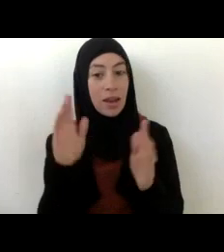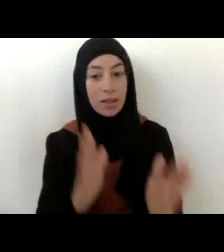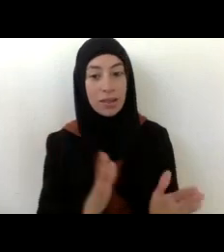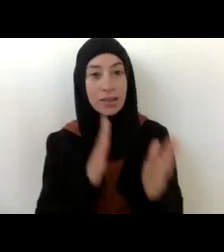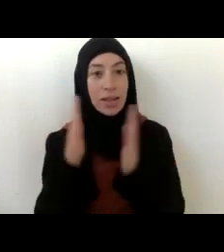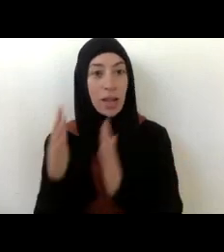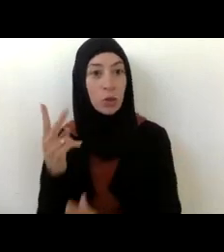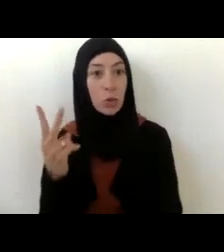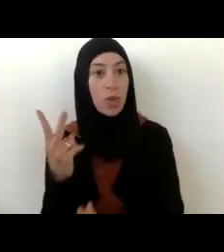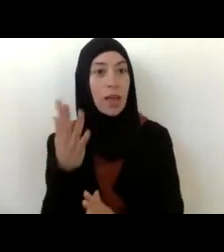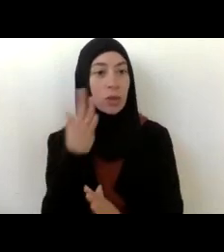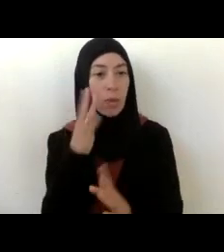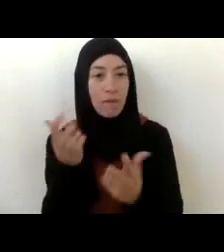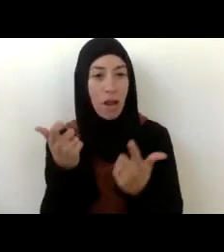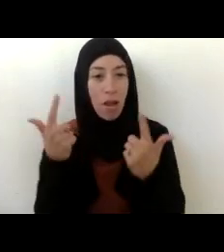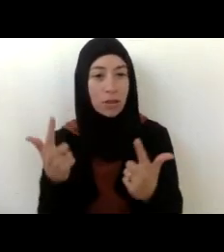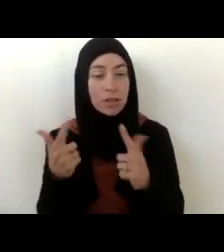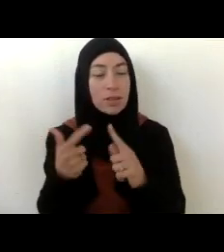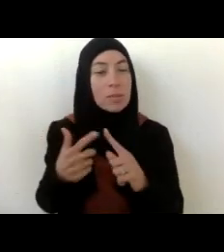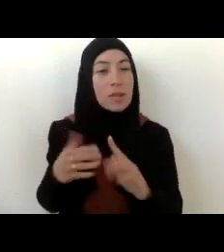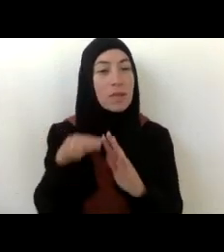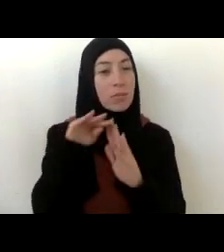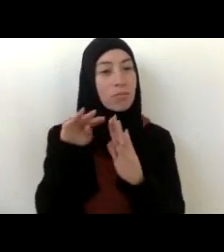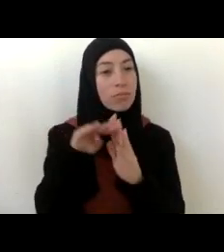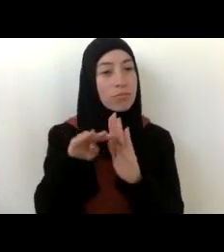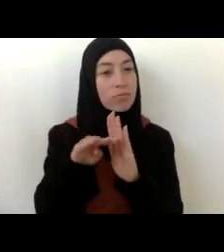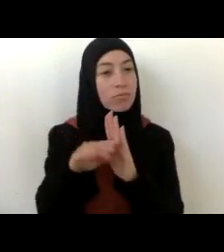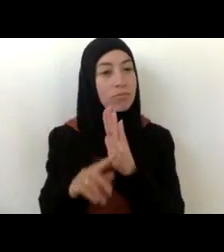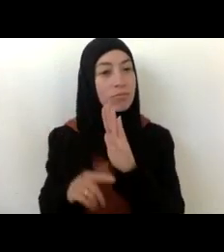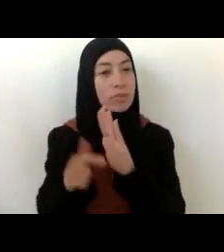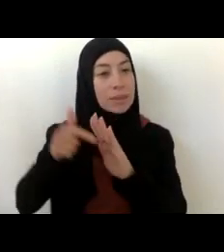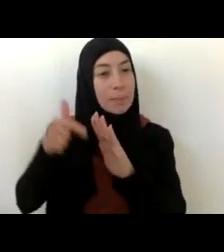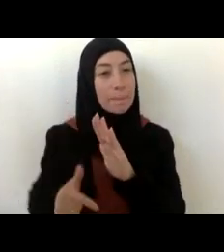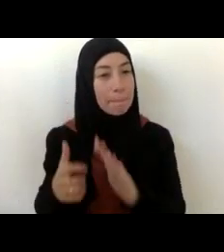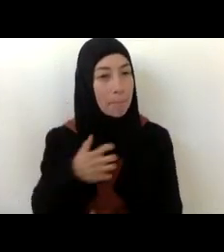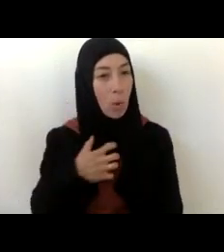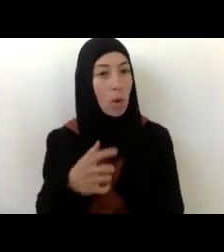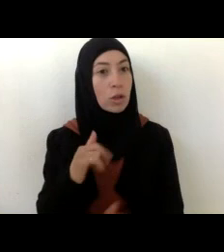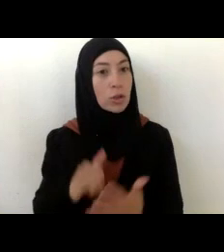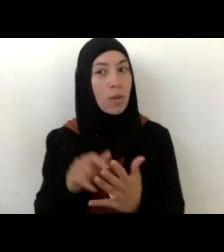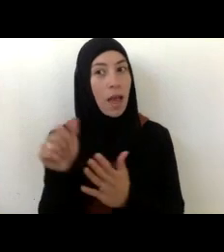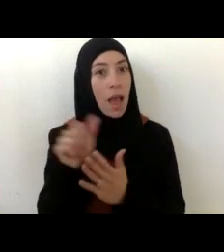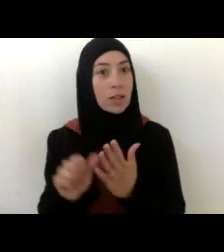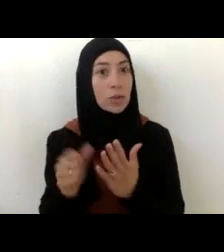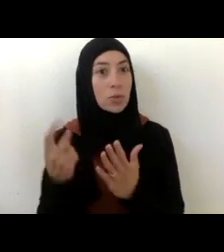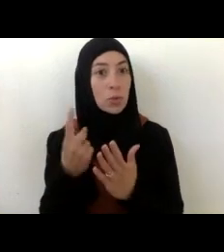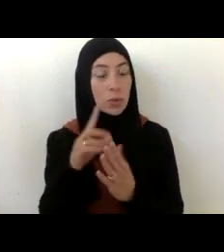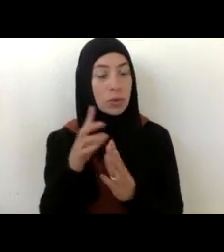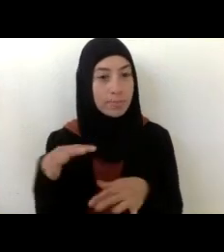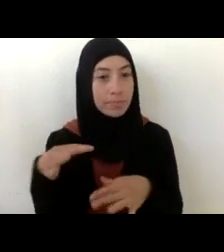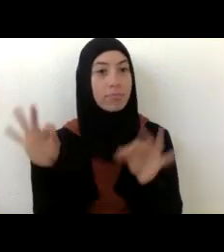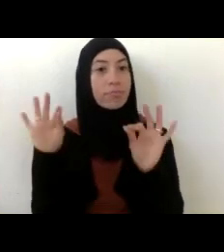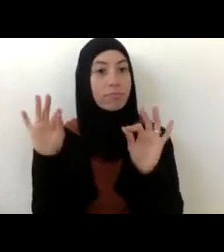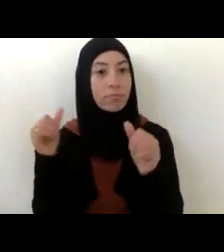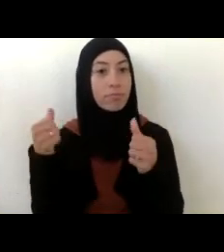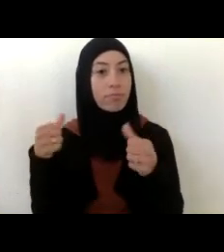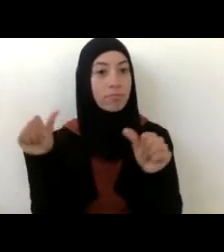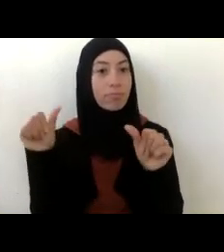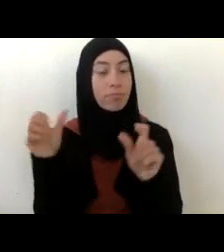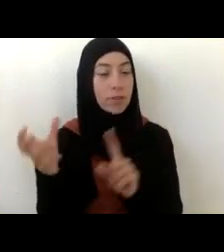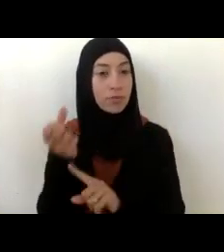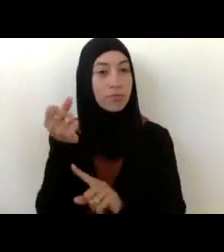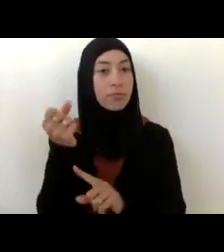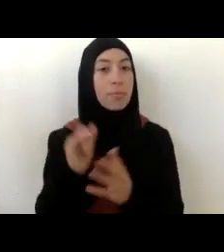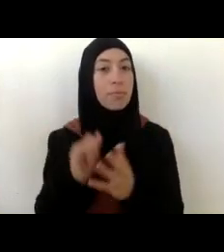competitions, we have quite specific briefs, and that's when the artists who have been shortlisted will find out a lot more about that